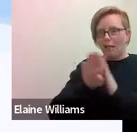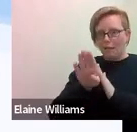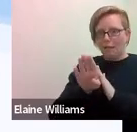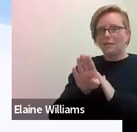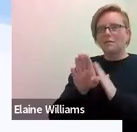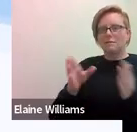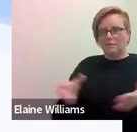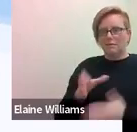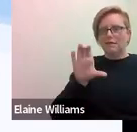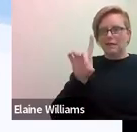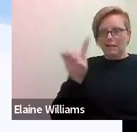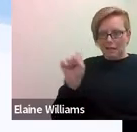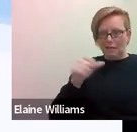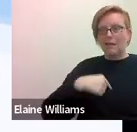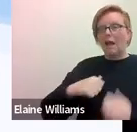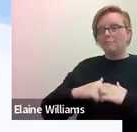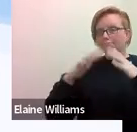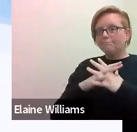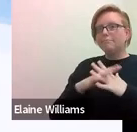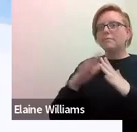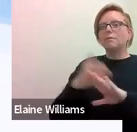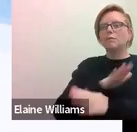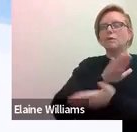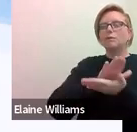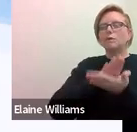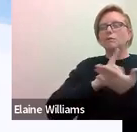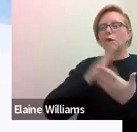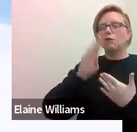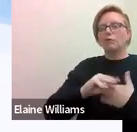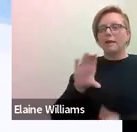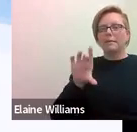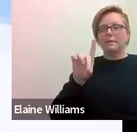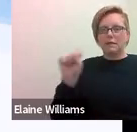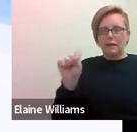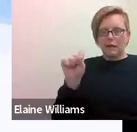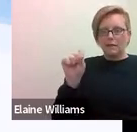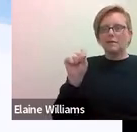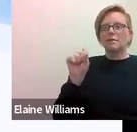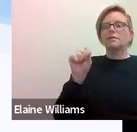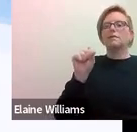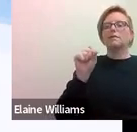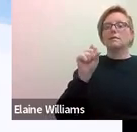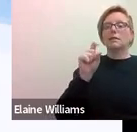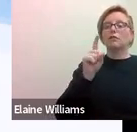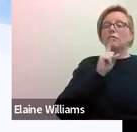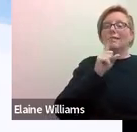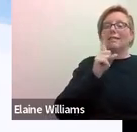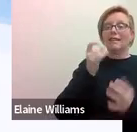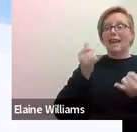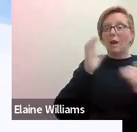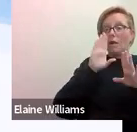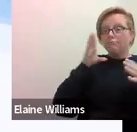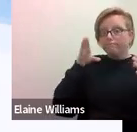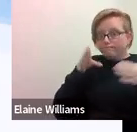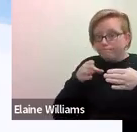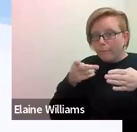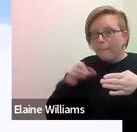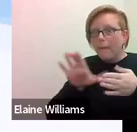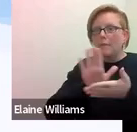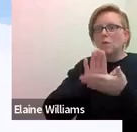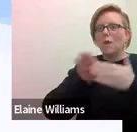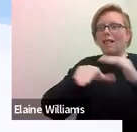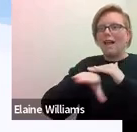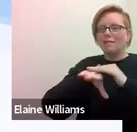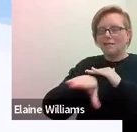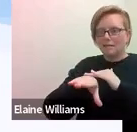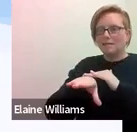programs for CDS. And also, I really kind of narrowed my focus more to public school access to